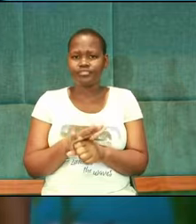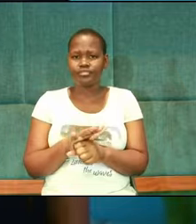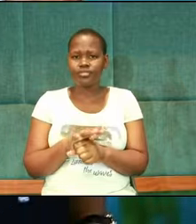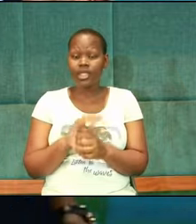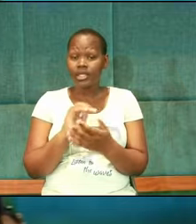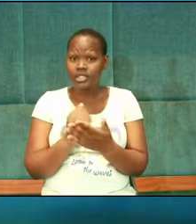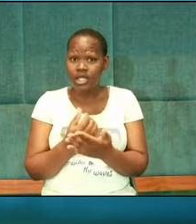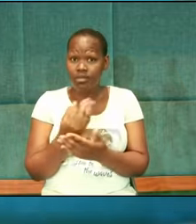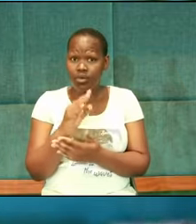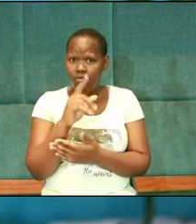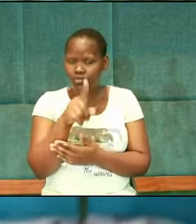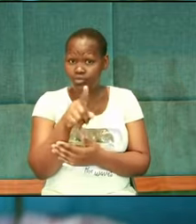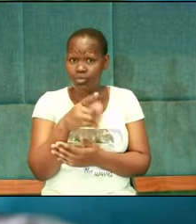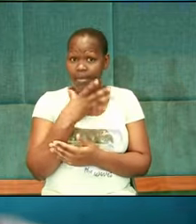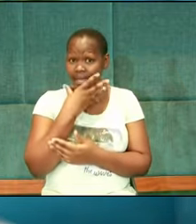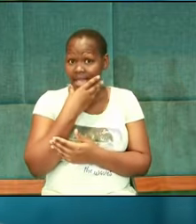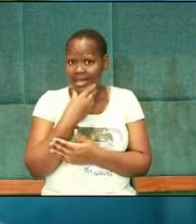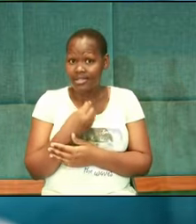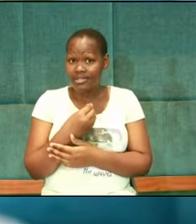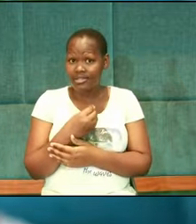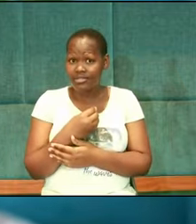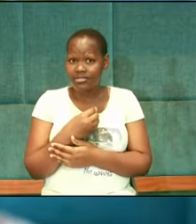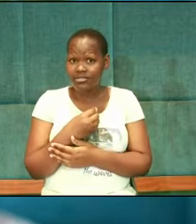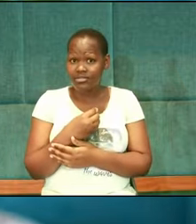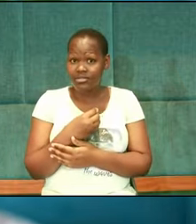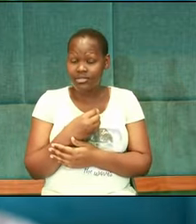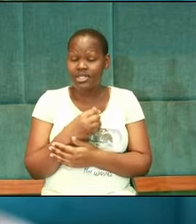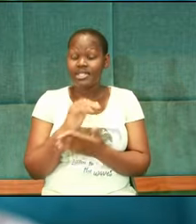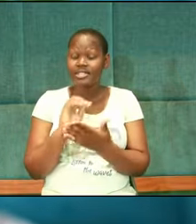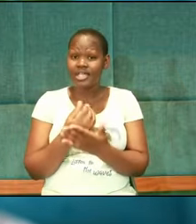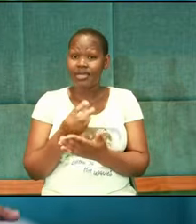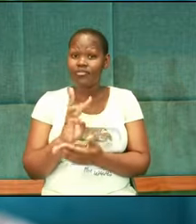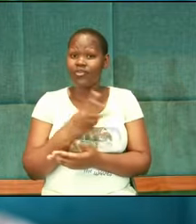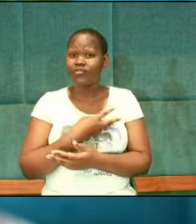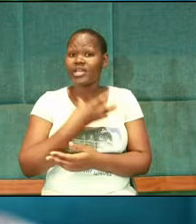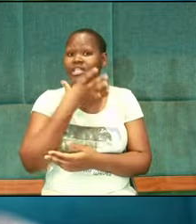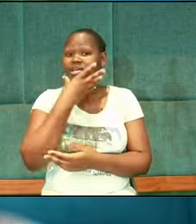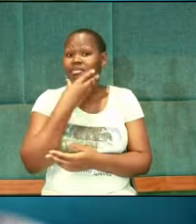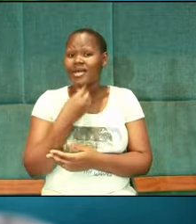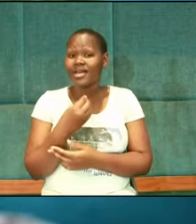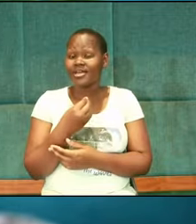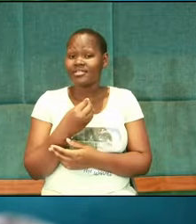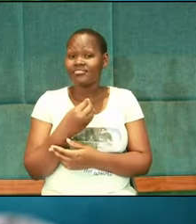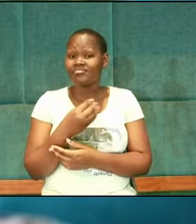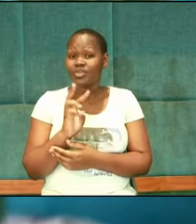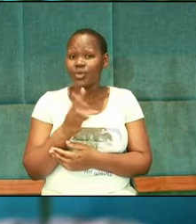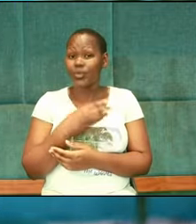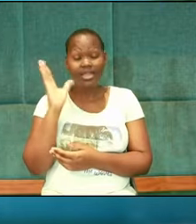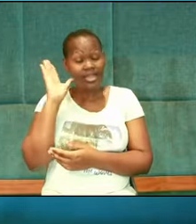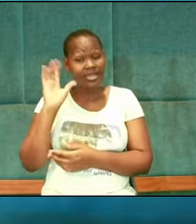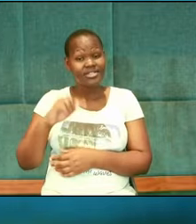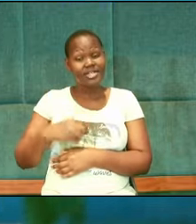Some of you, the men, hear me. No, some of we, the men, here, let's hear ourselves.